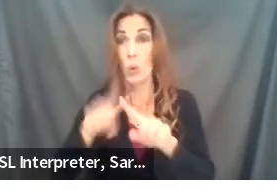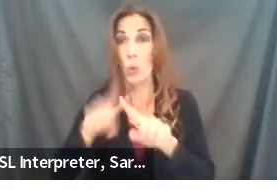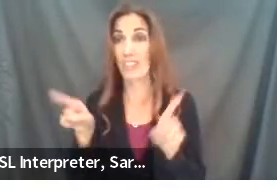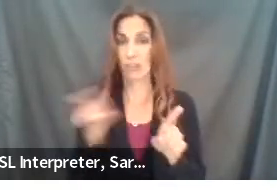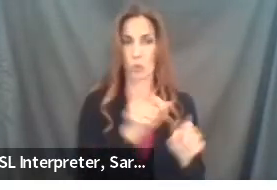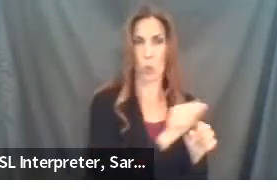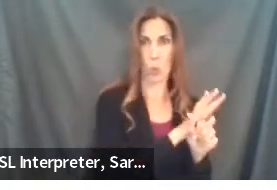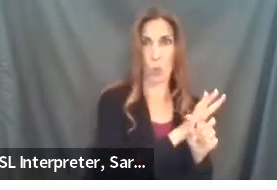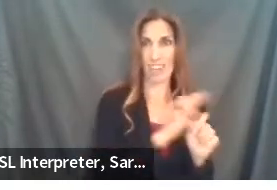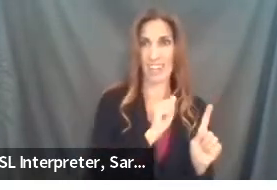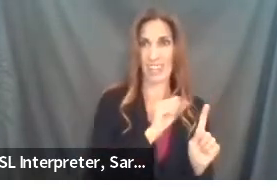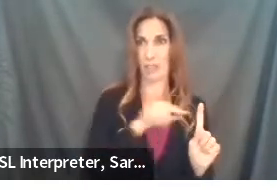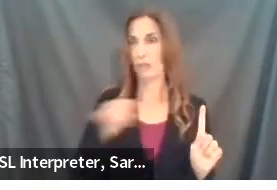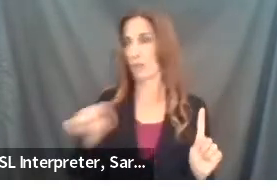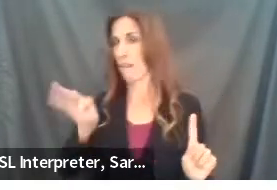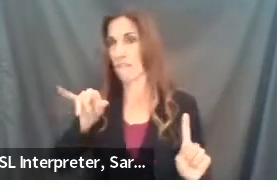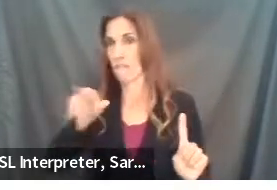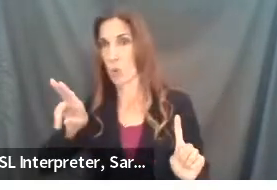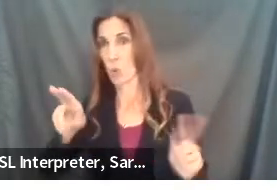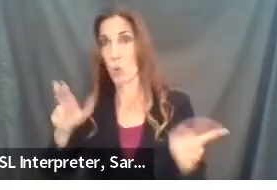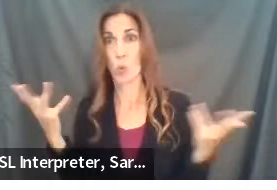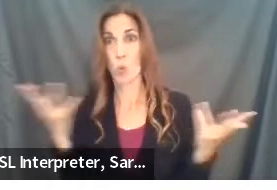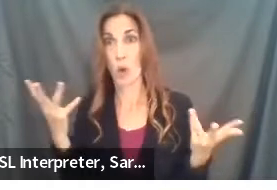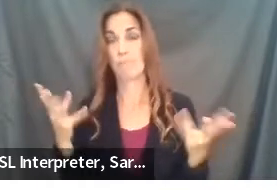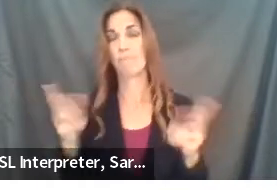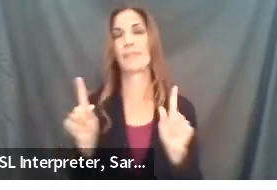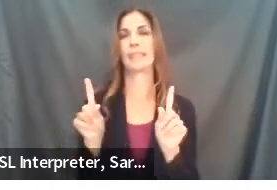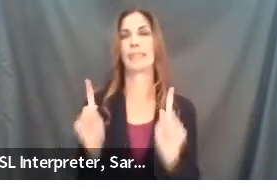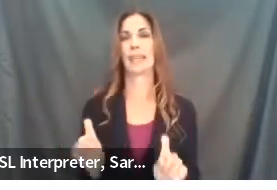flu is by testing for both.